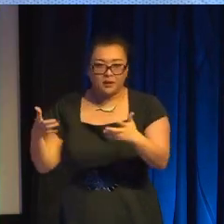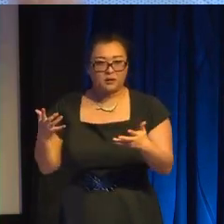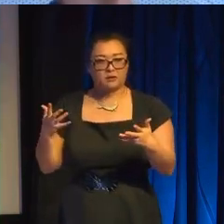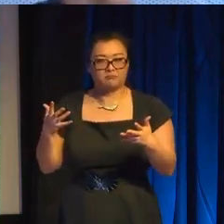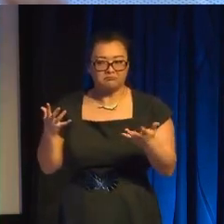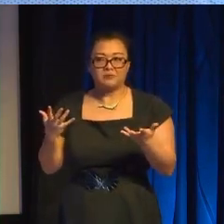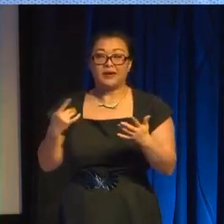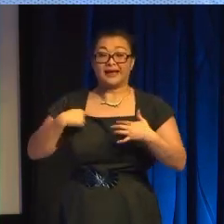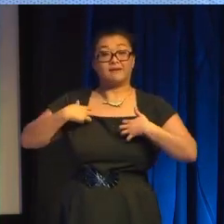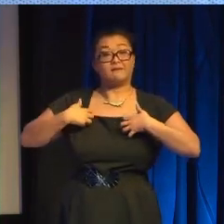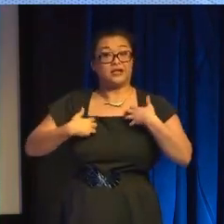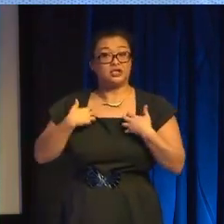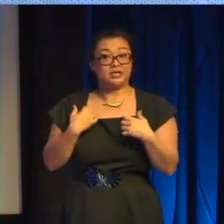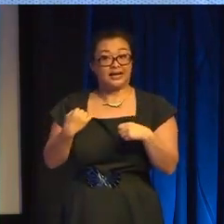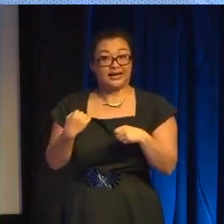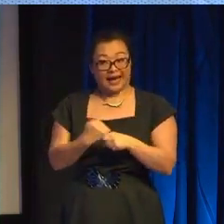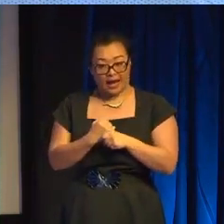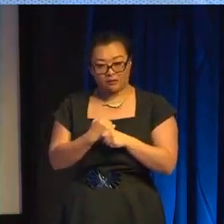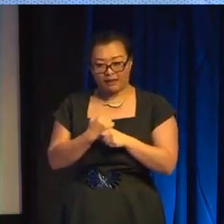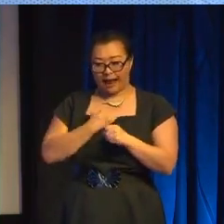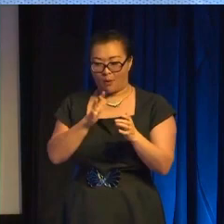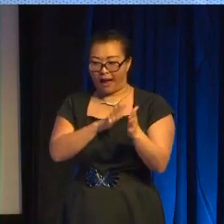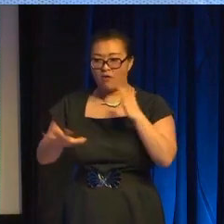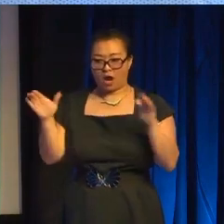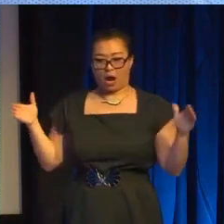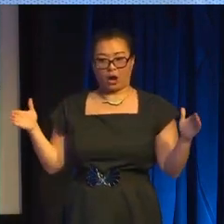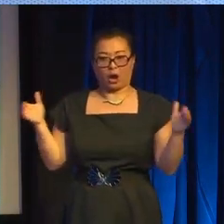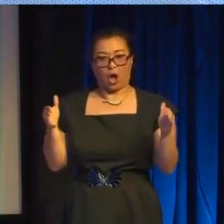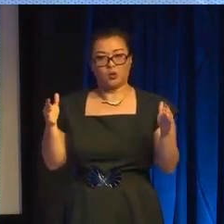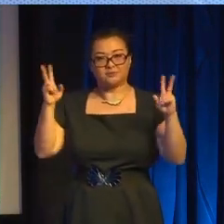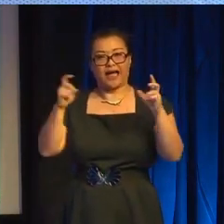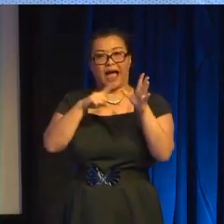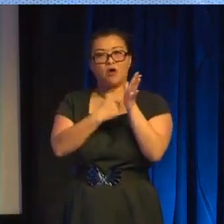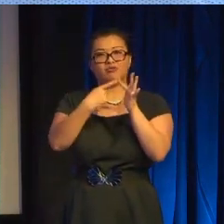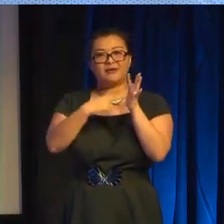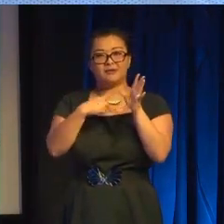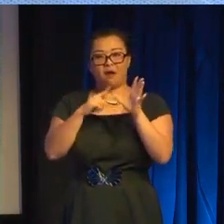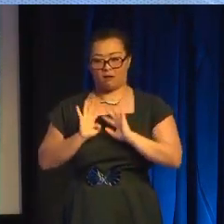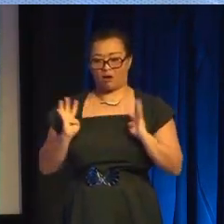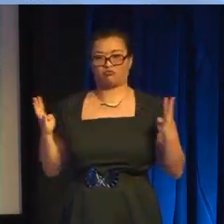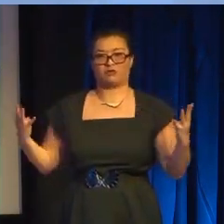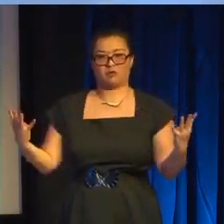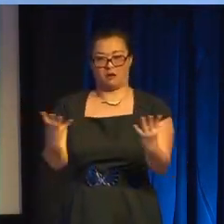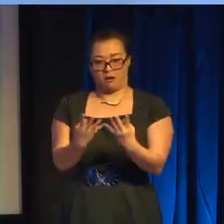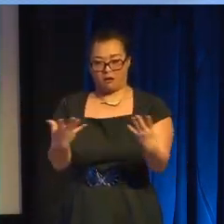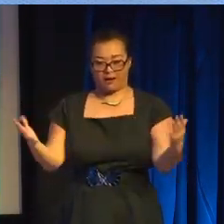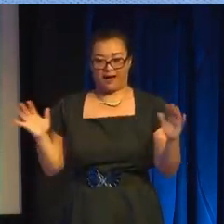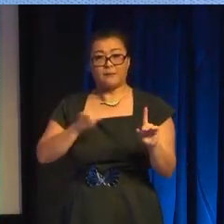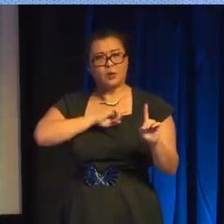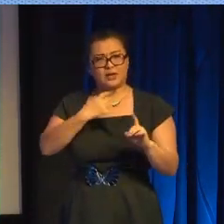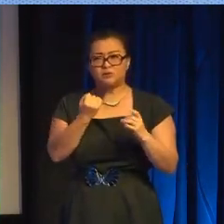adventure game, we have an enclosed area in this arena where actually we have to be, because there's so much dialogue, and that dialogue has to